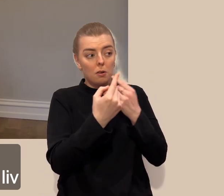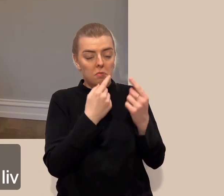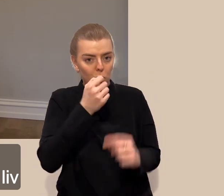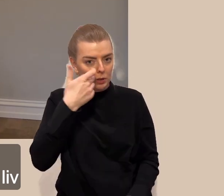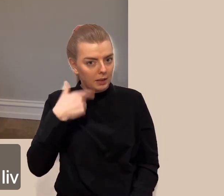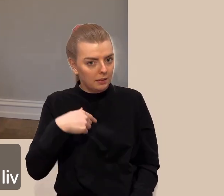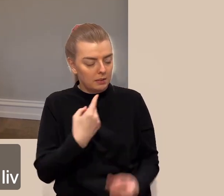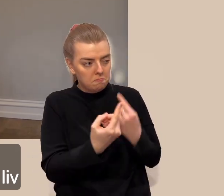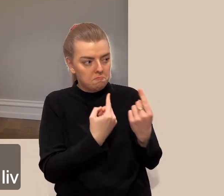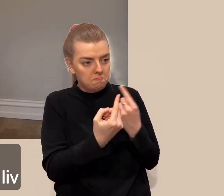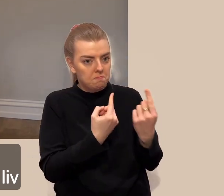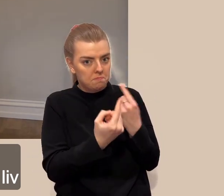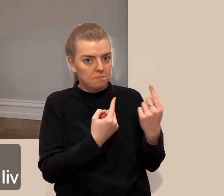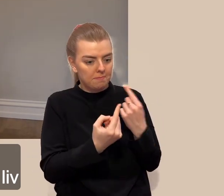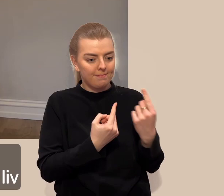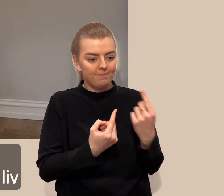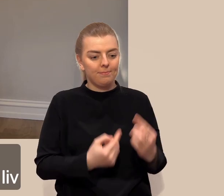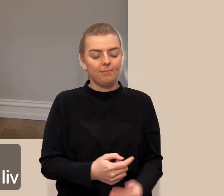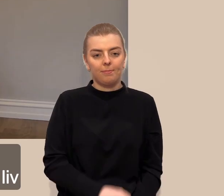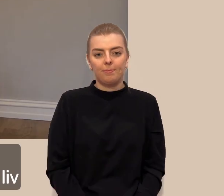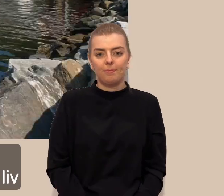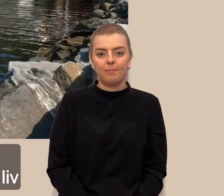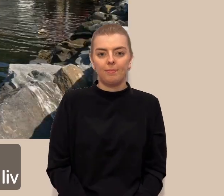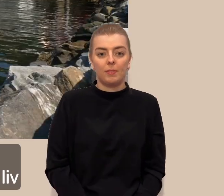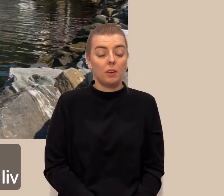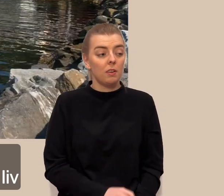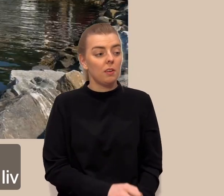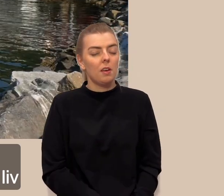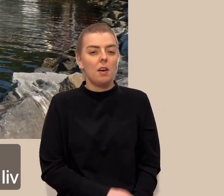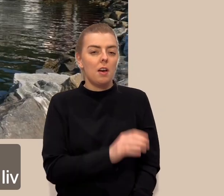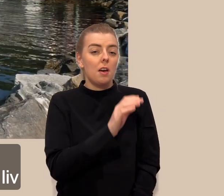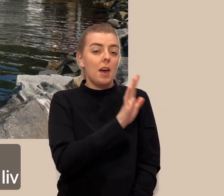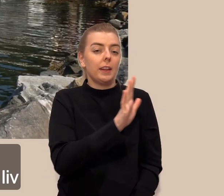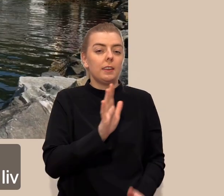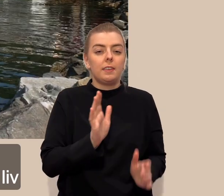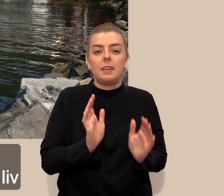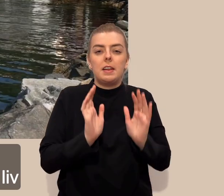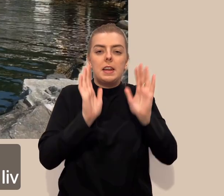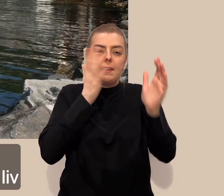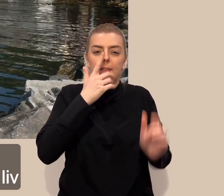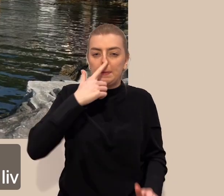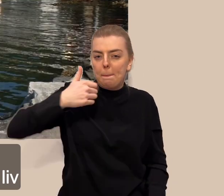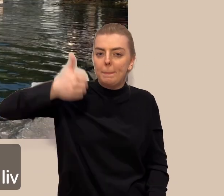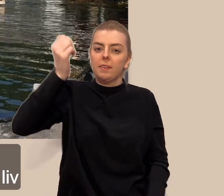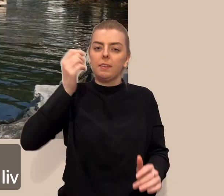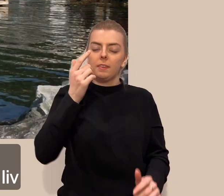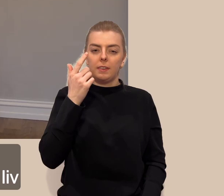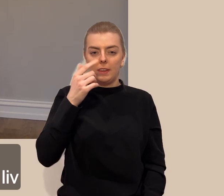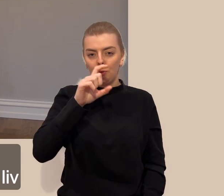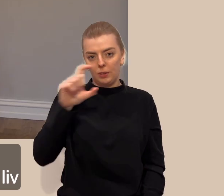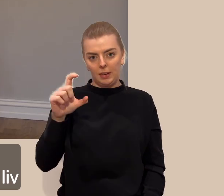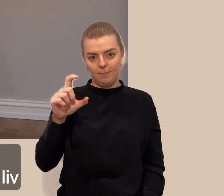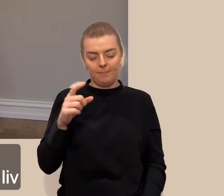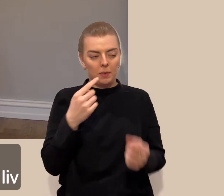I'm going to practice. Perfect. It's amazing. Perfect. The best week of her life.